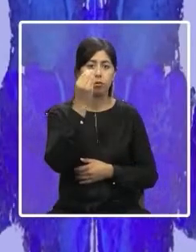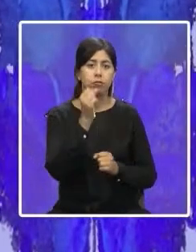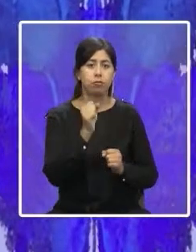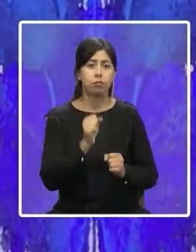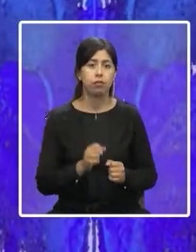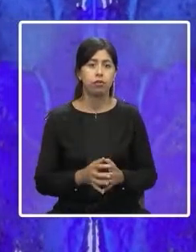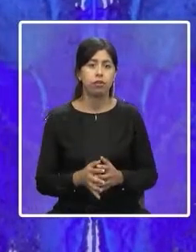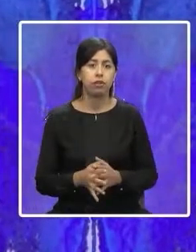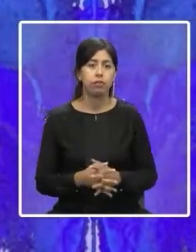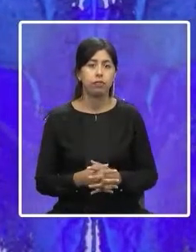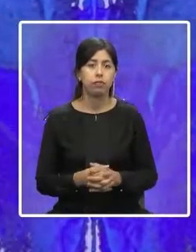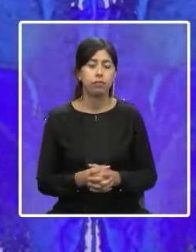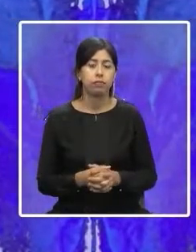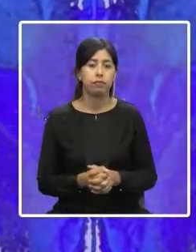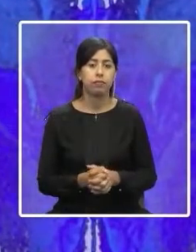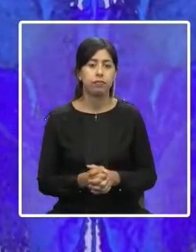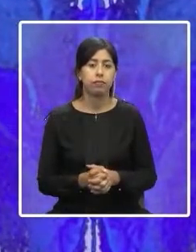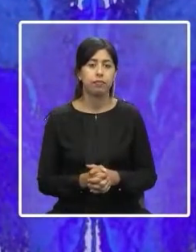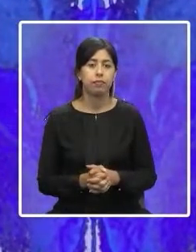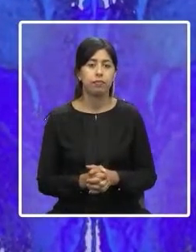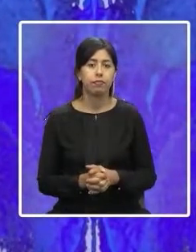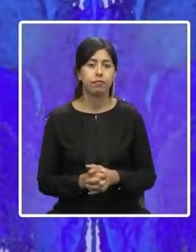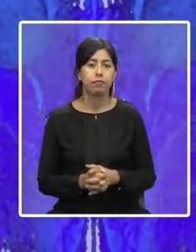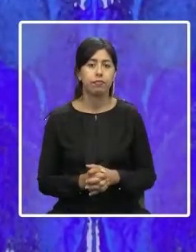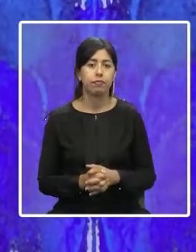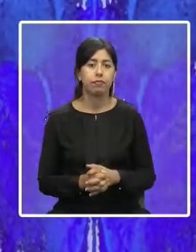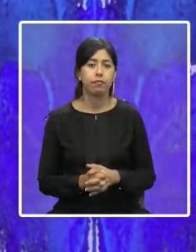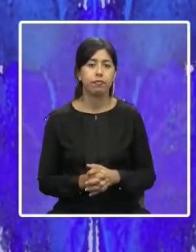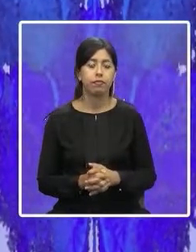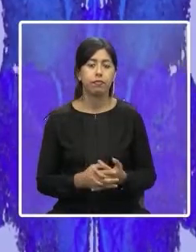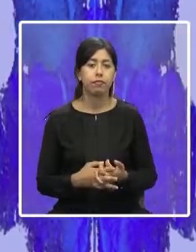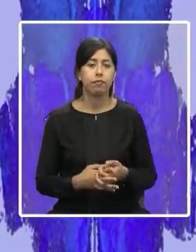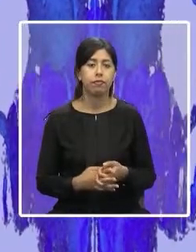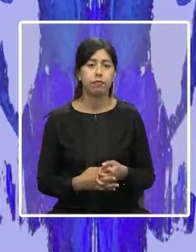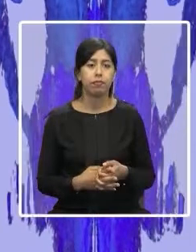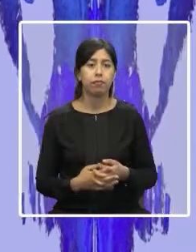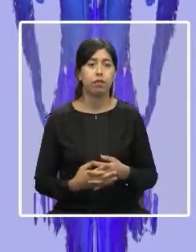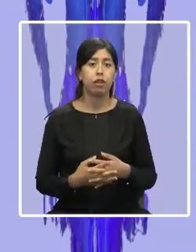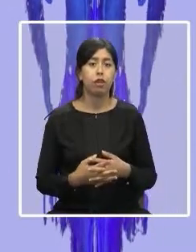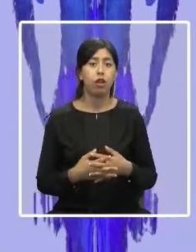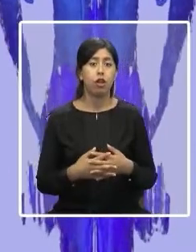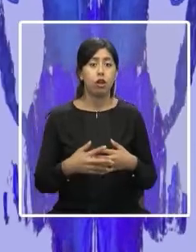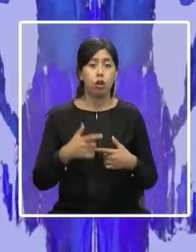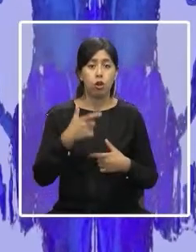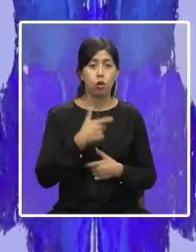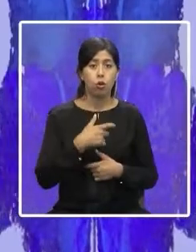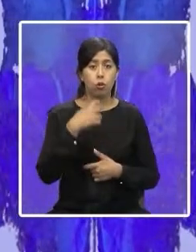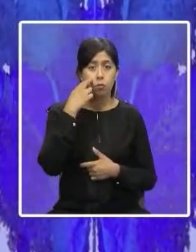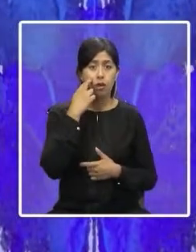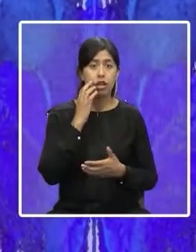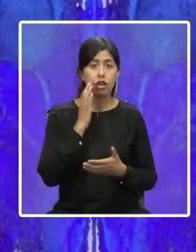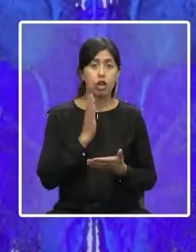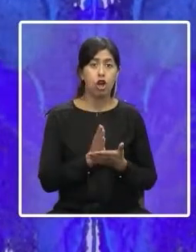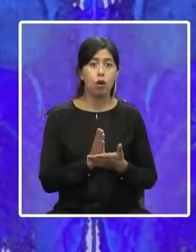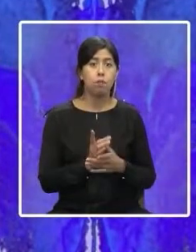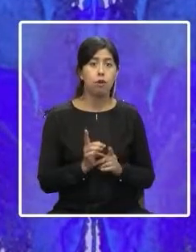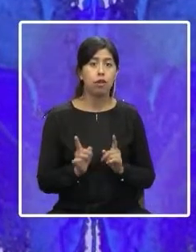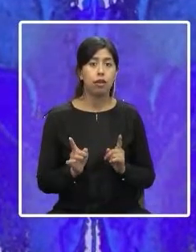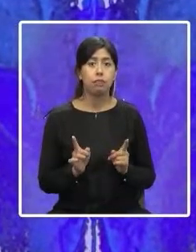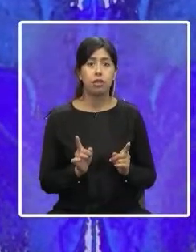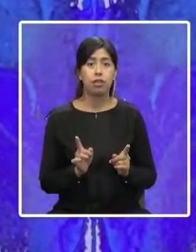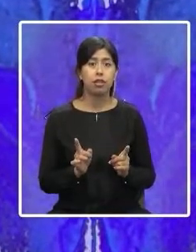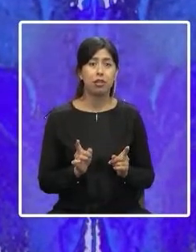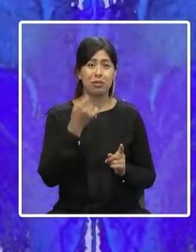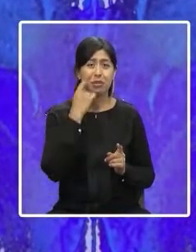and observed human behavior is a result of cognitive bias, false bias, anchoring bias, emotional bias, and so on, which can